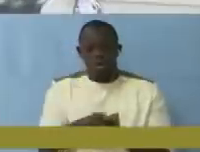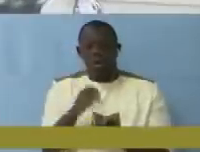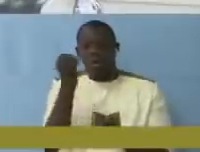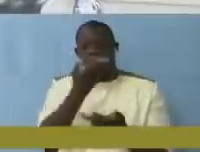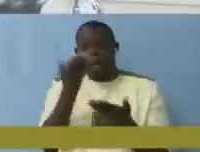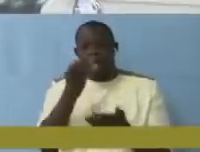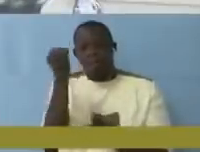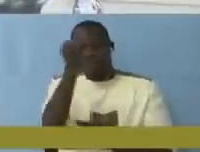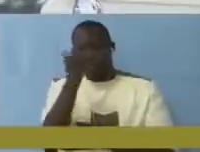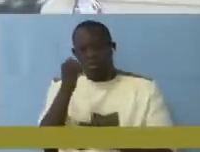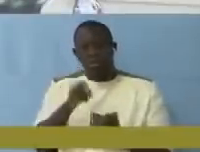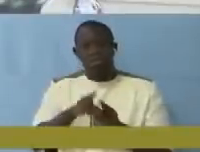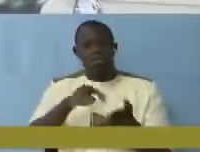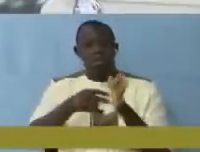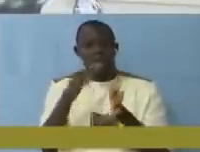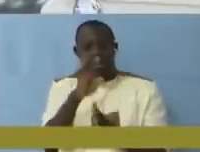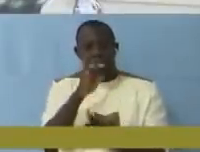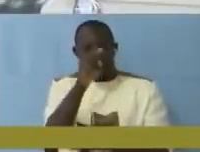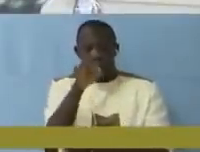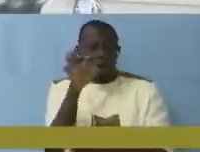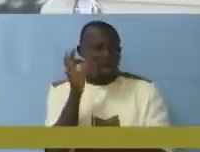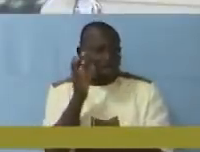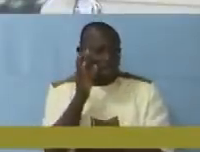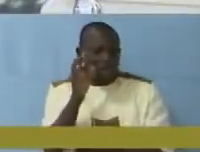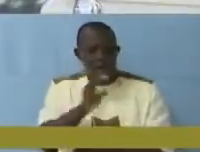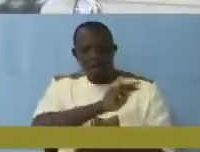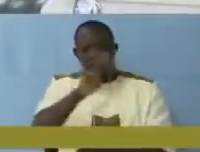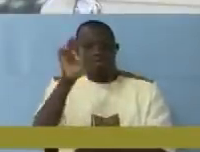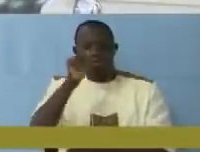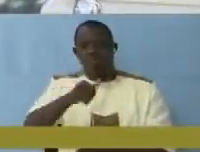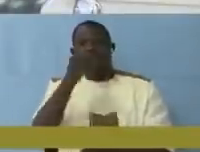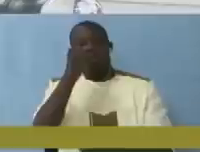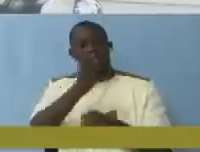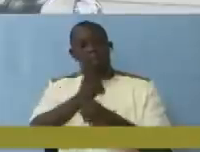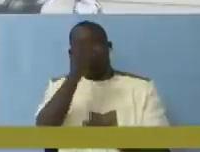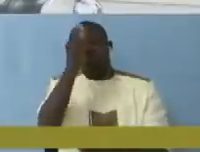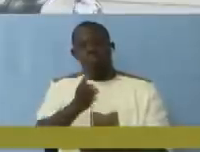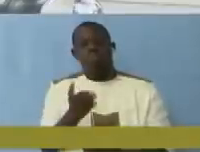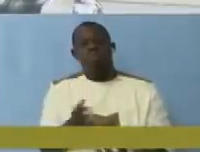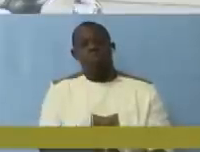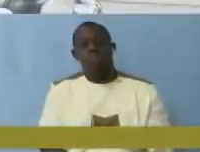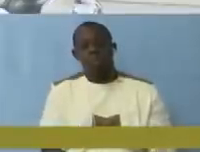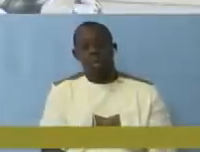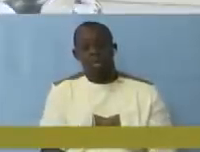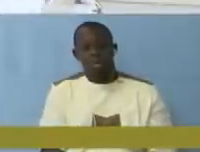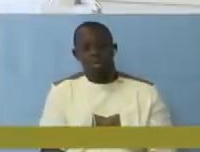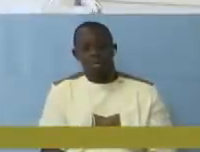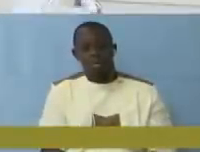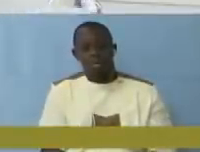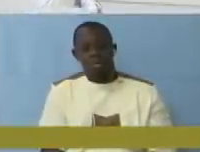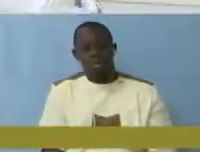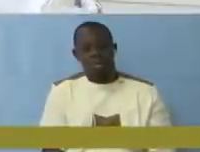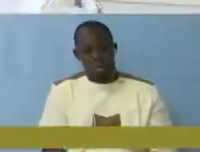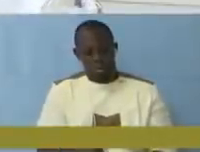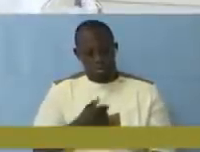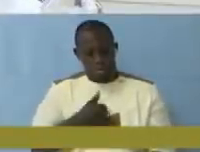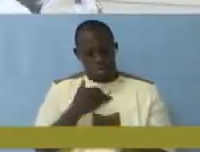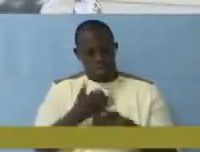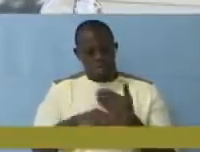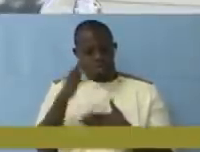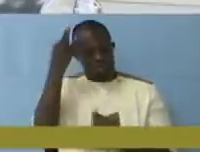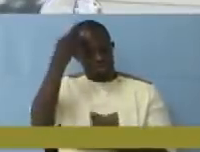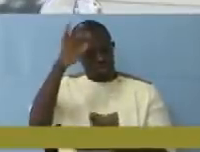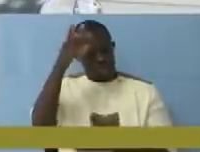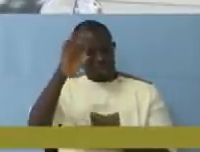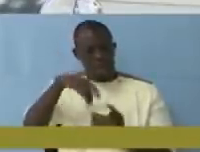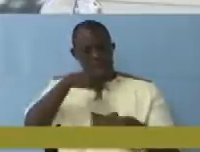Precisely because that wouldn't be factual. No, precisely because I never studied psychology. Let me ask you